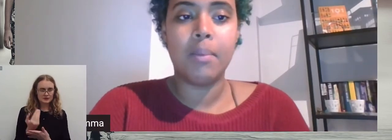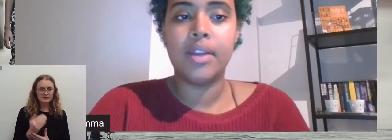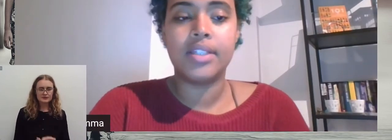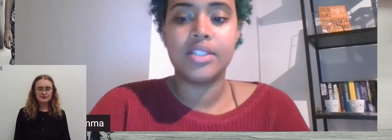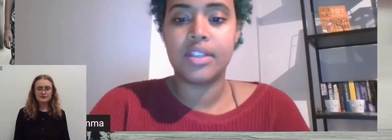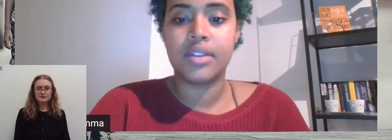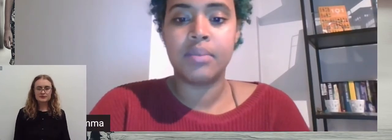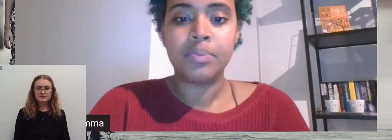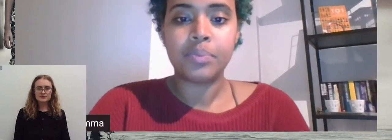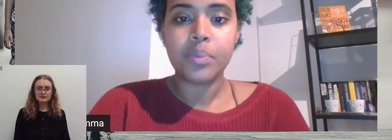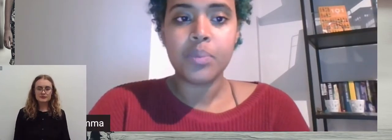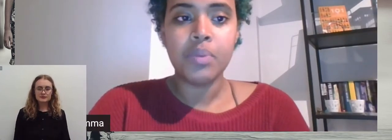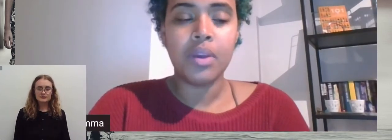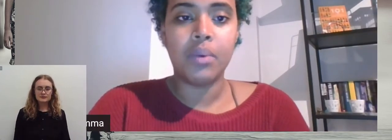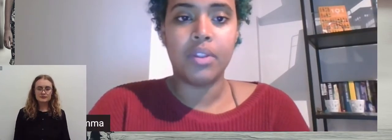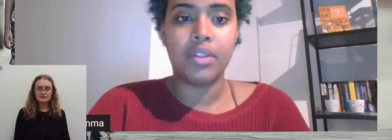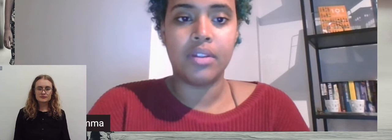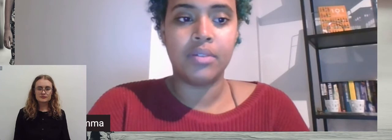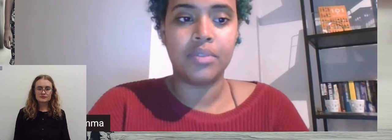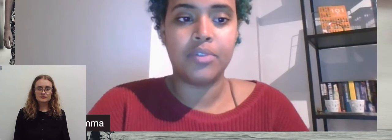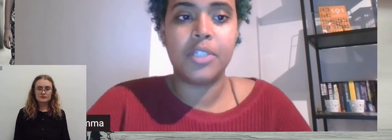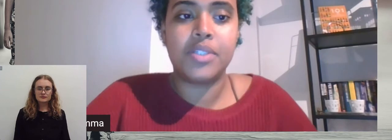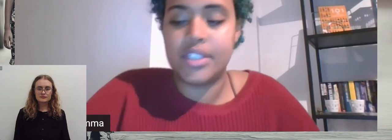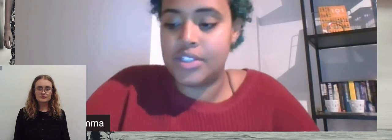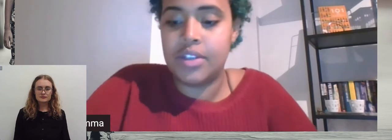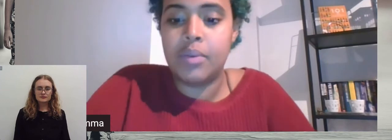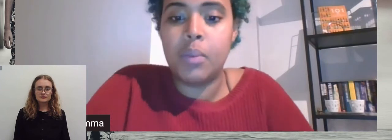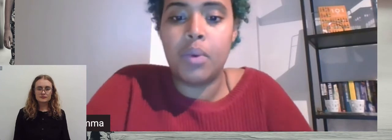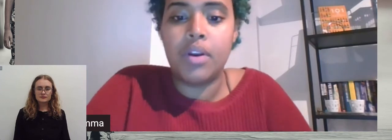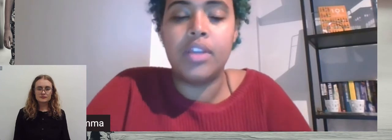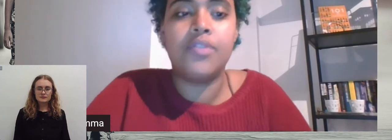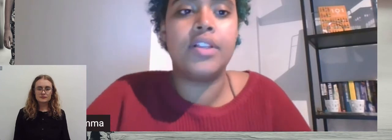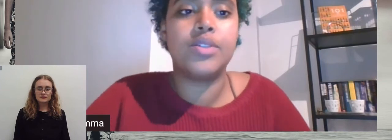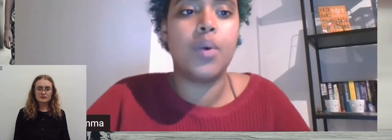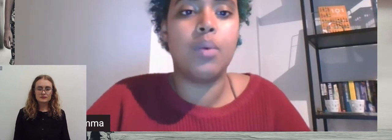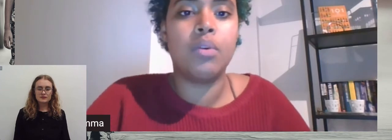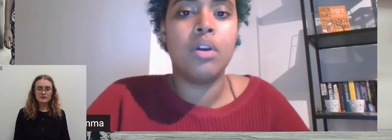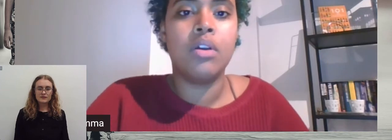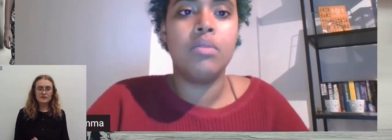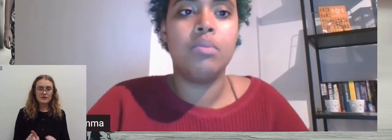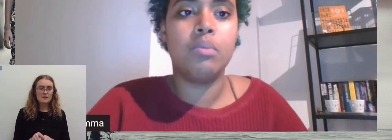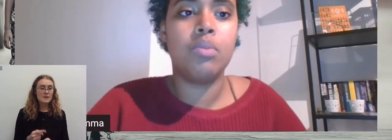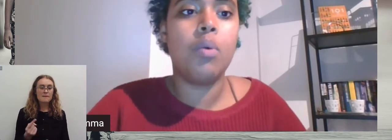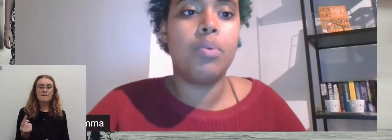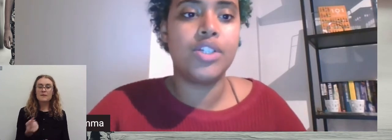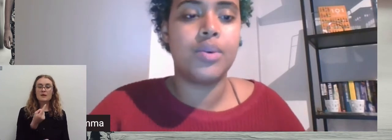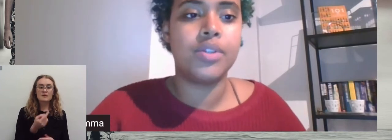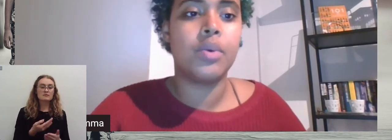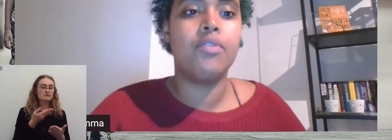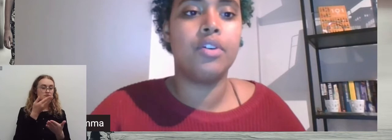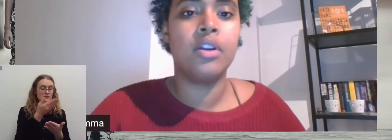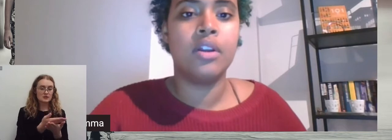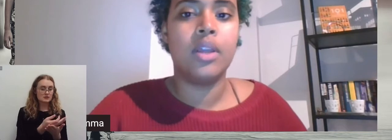It caught my attention with the first presentation, where it felt so no